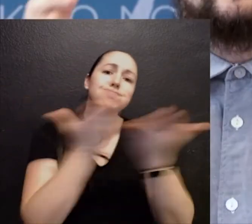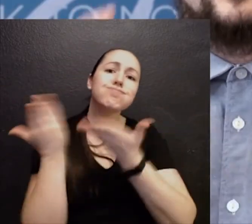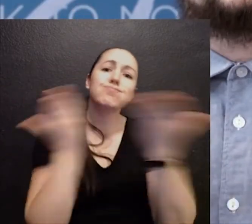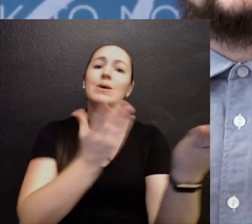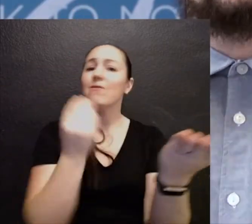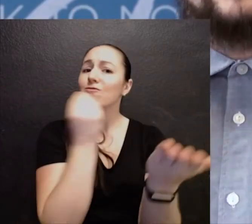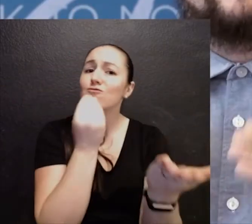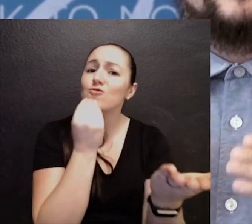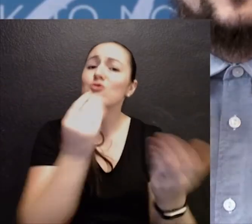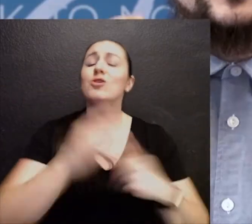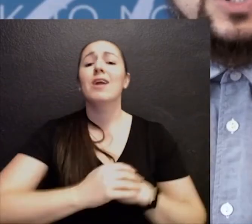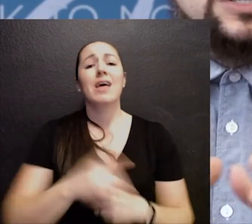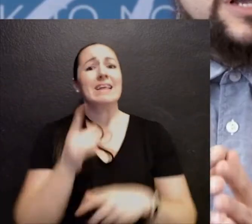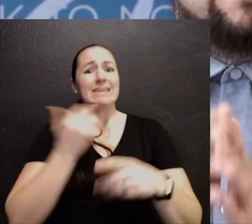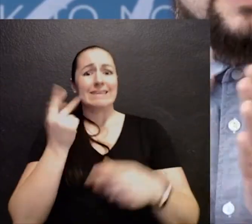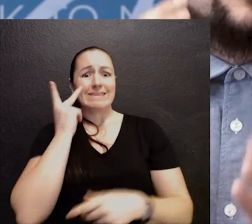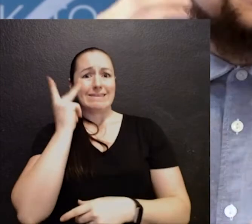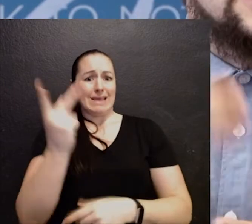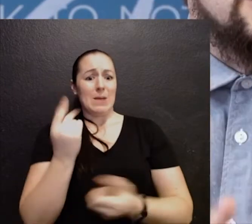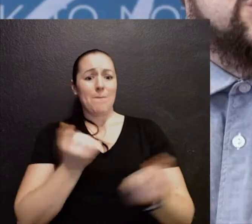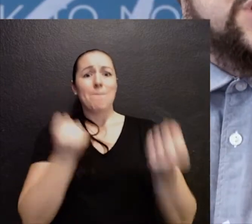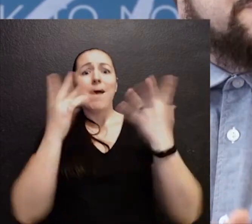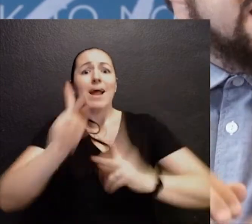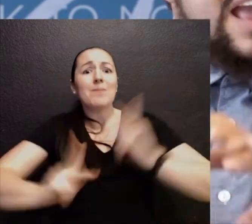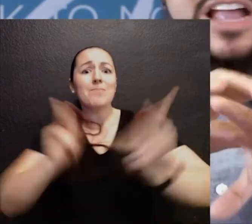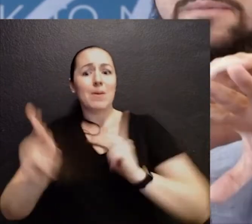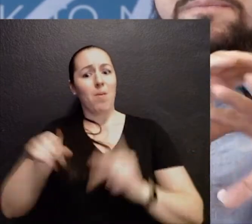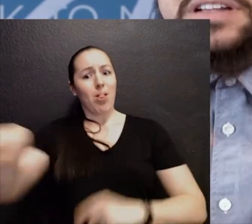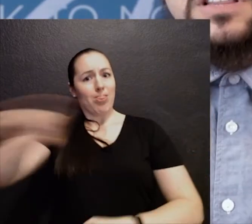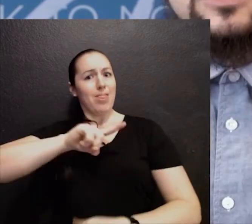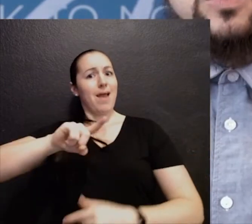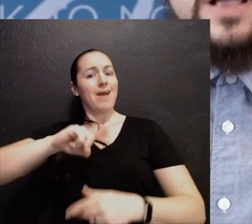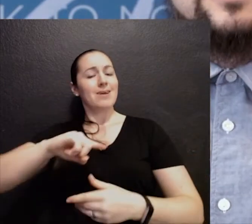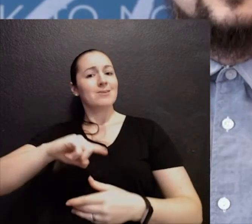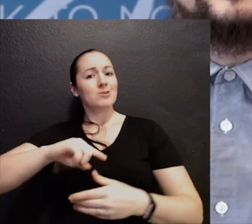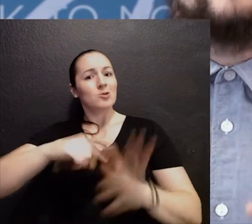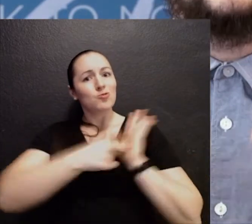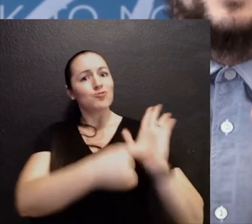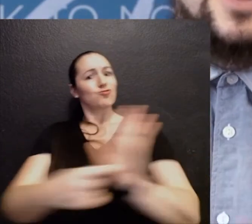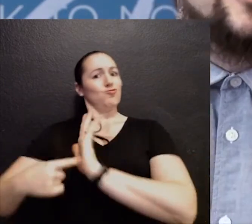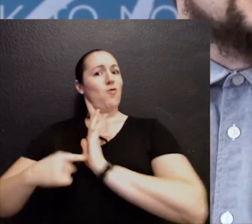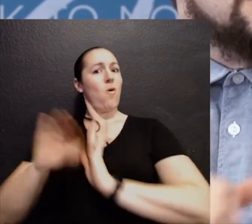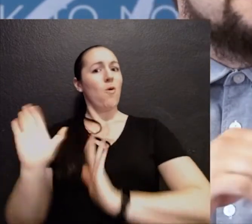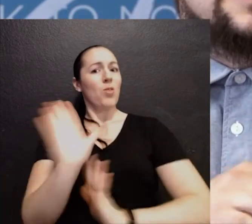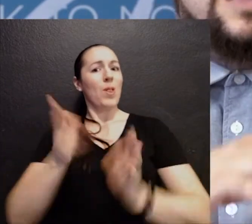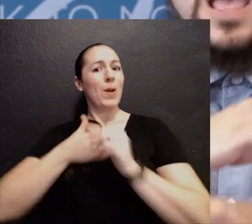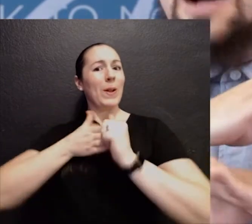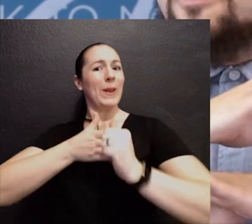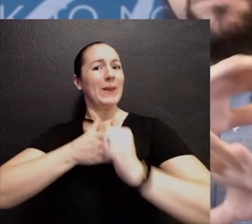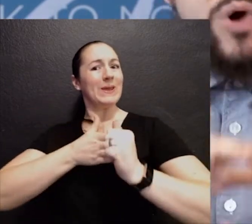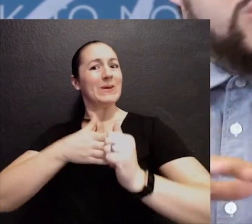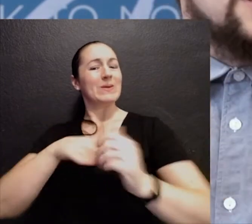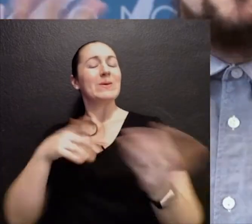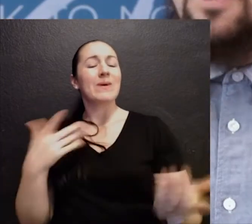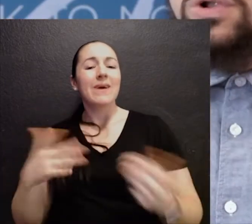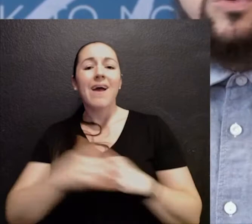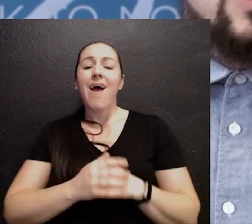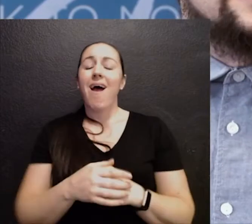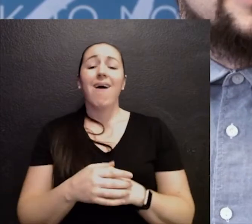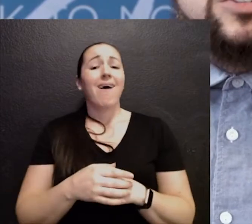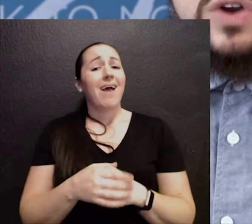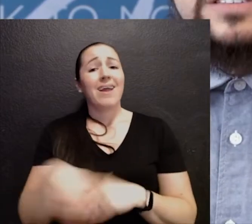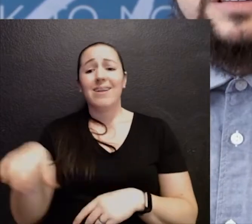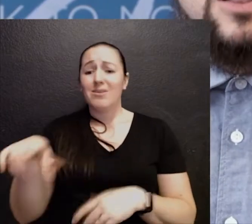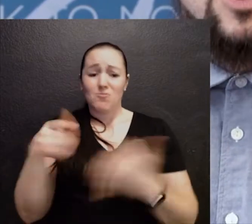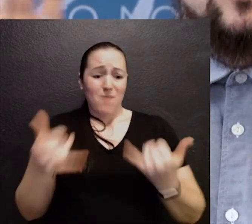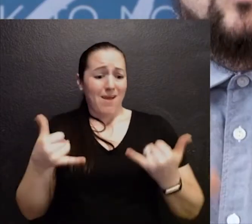more. We have seen the people of our church express leadership in the midst of this crisis, loving others in the midst of a broken,